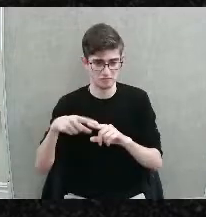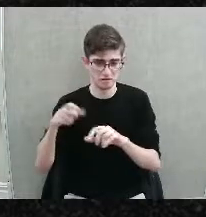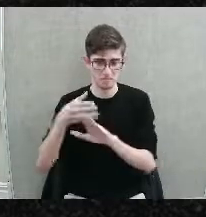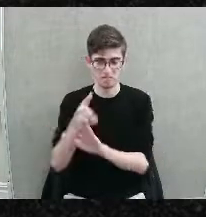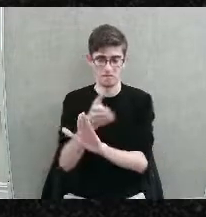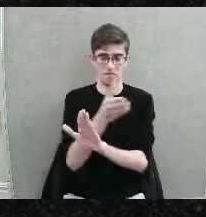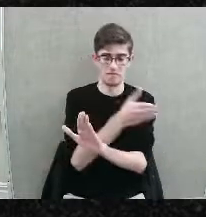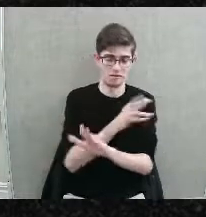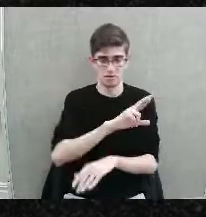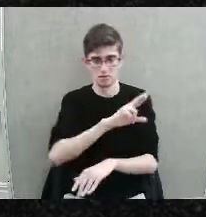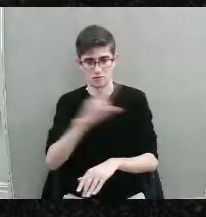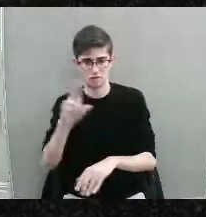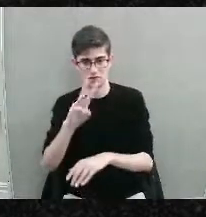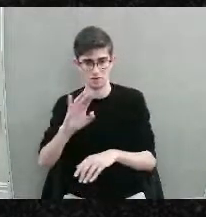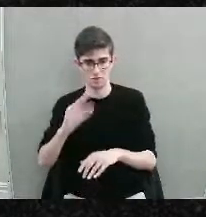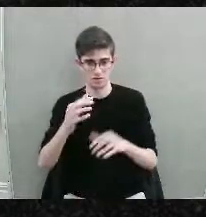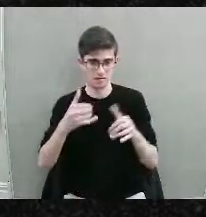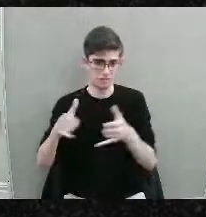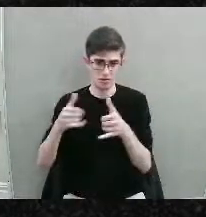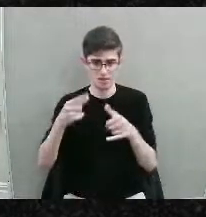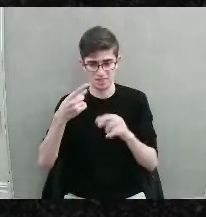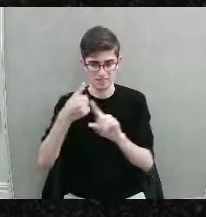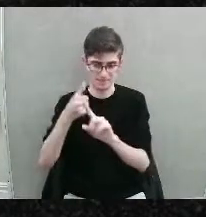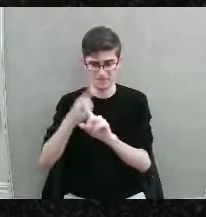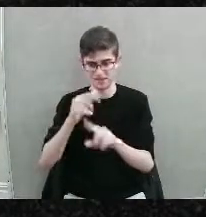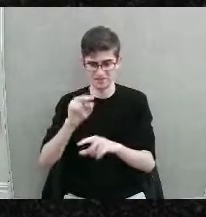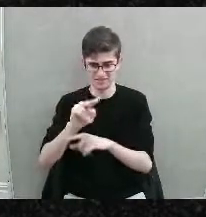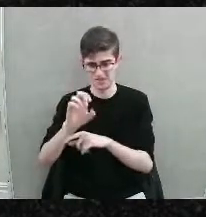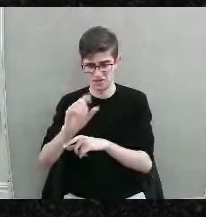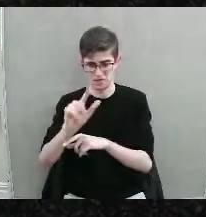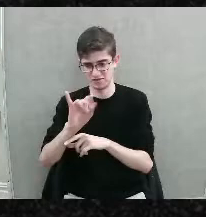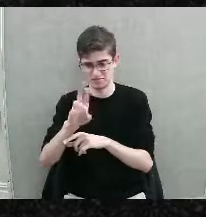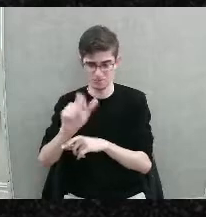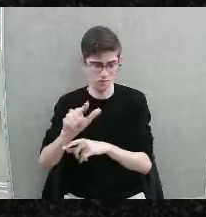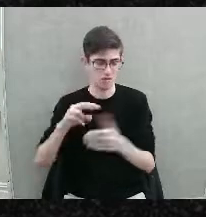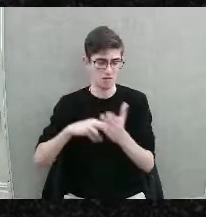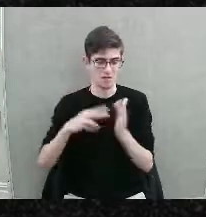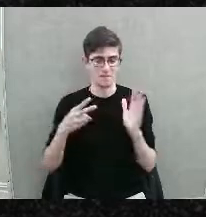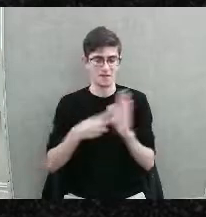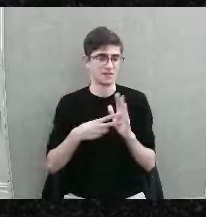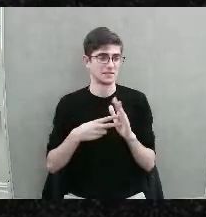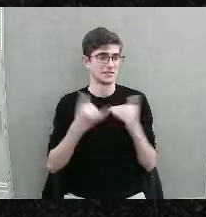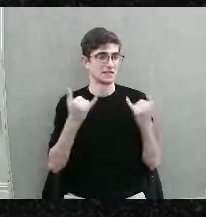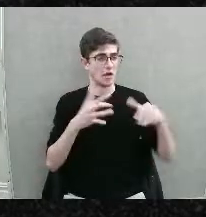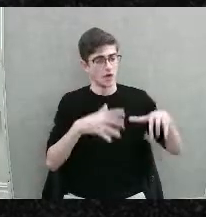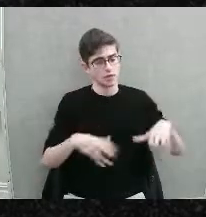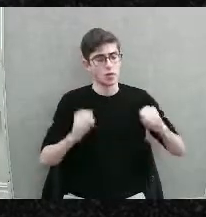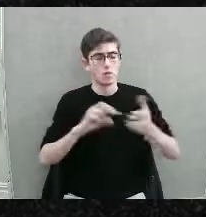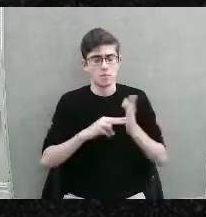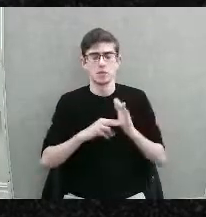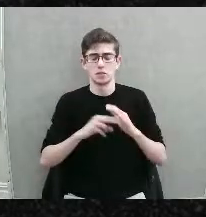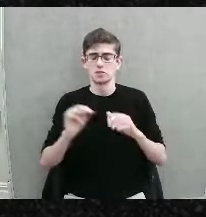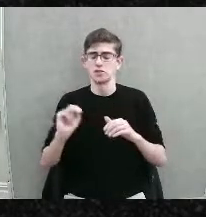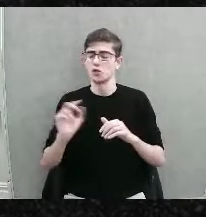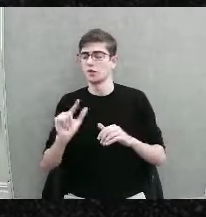the right-wing party, Partido Acción Nacional, that had two presidencies before